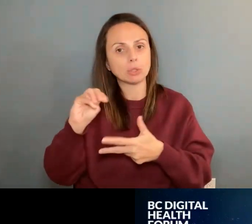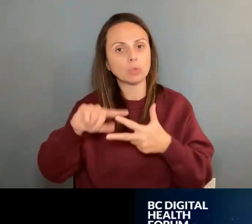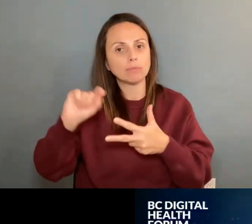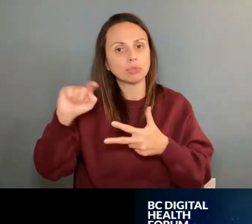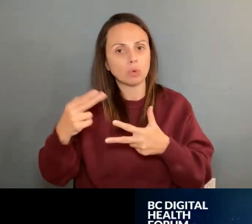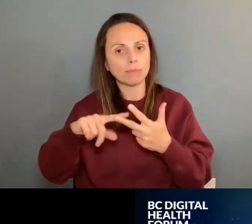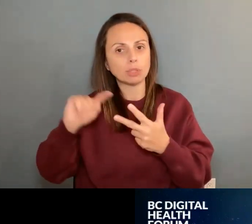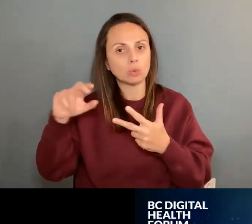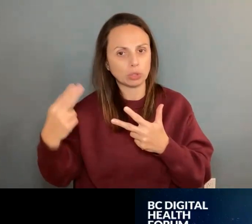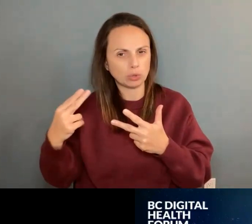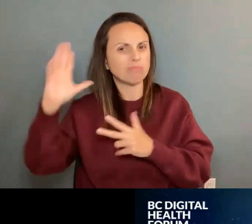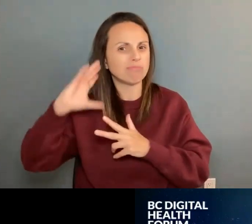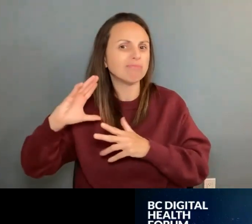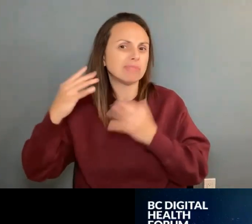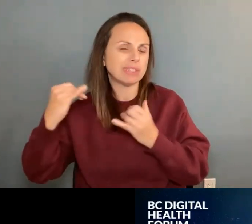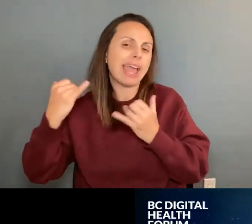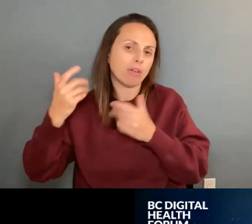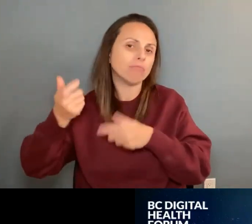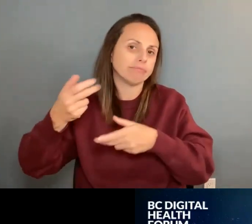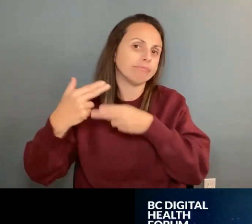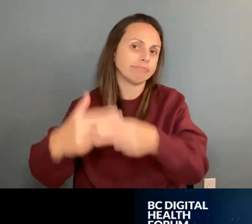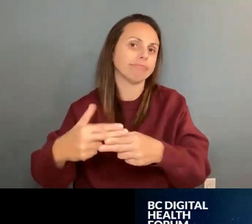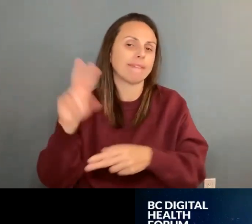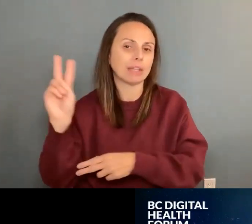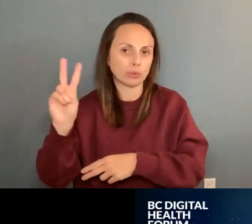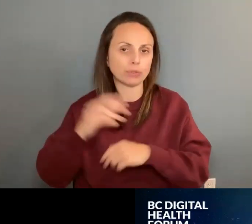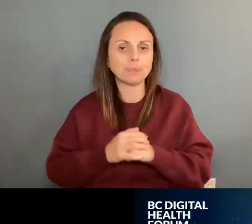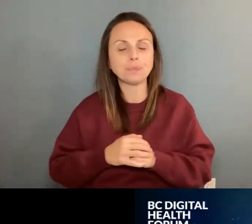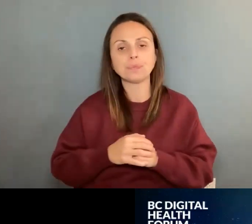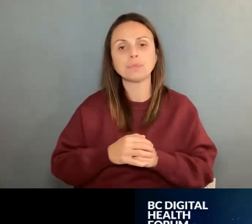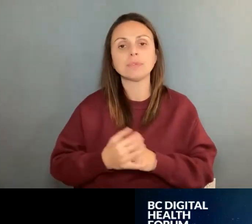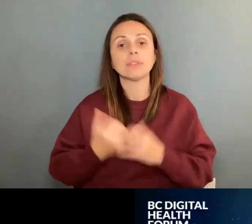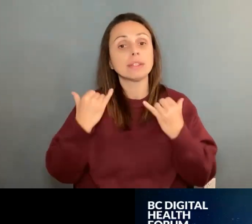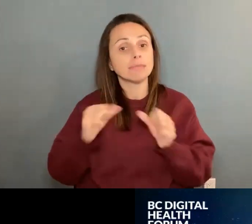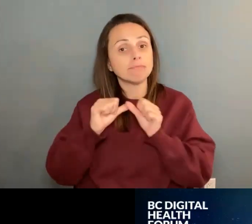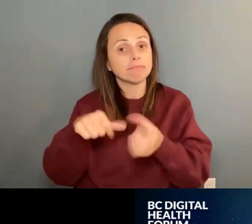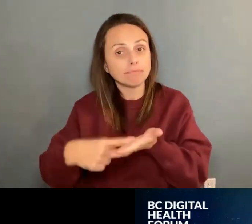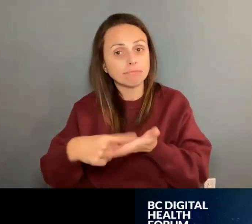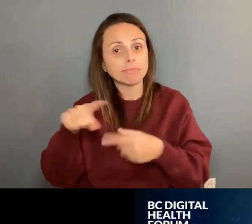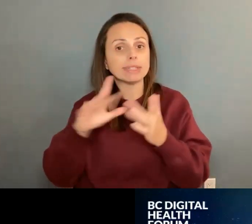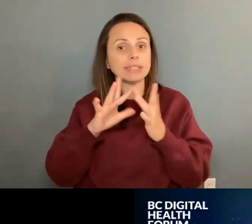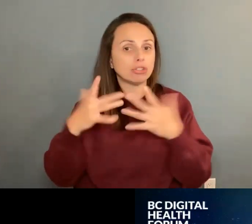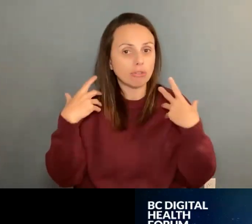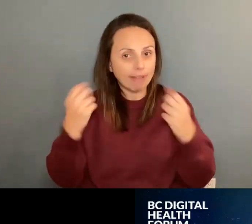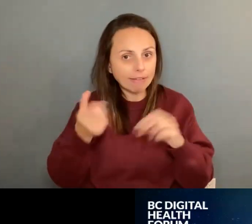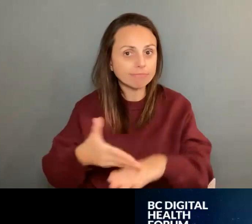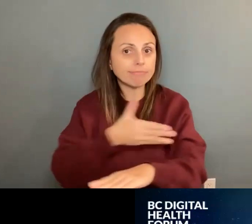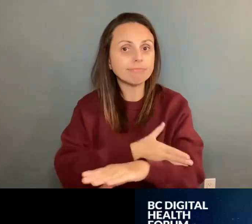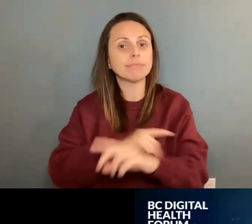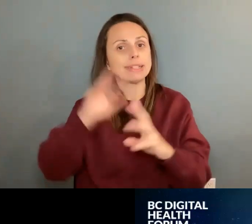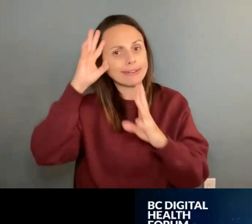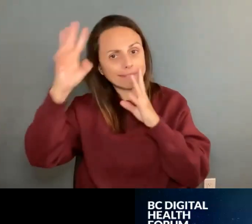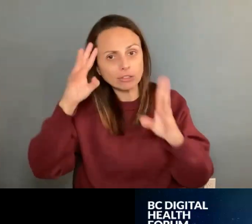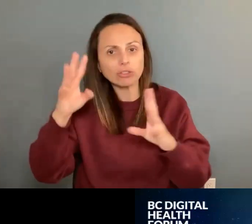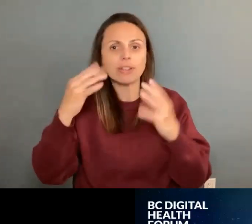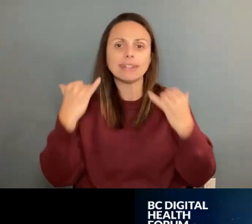Nations, colonially known as Vancouver. As we continue our conversations about digital health advancements and innovations,